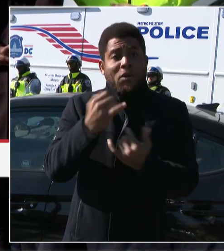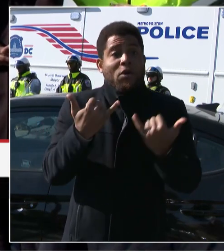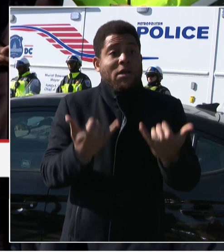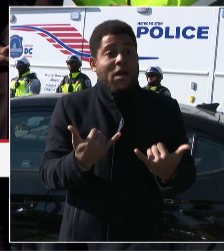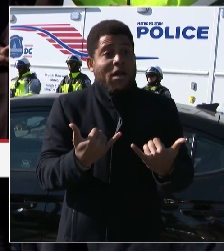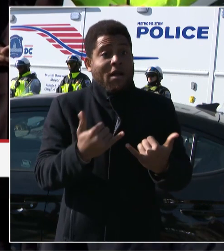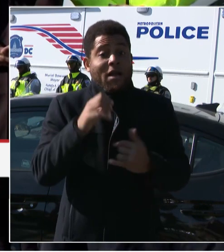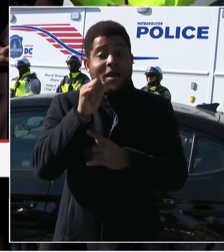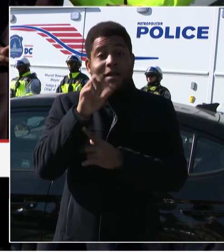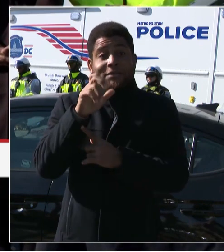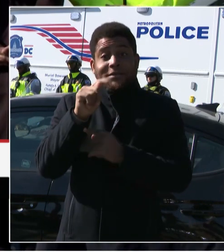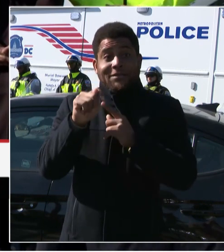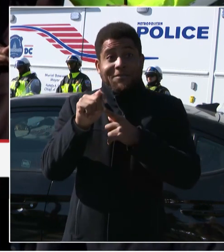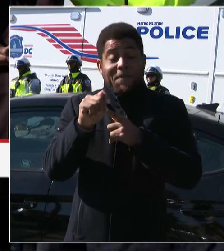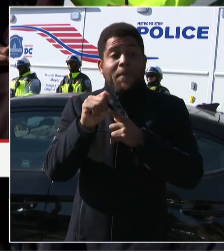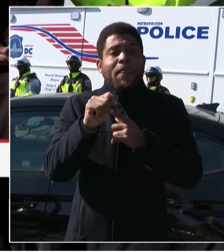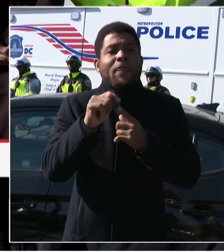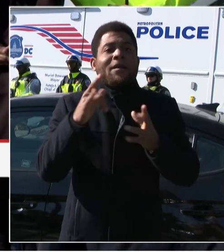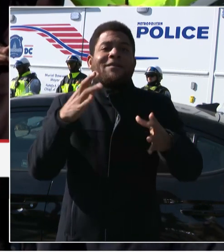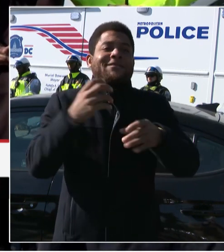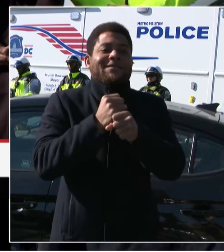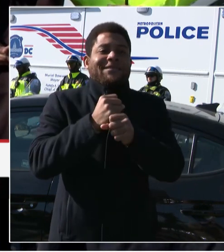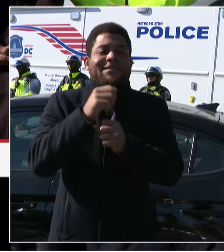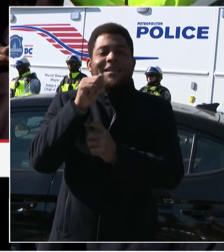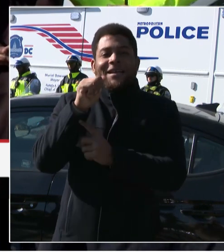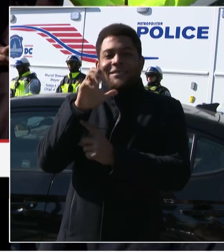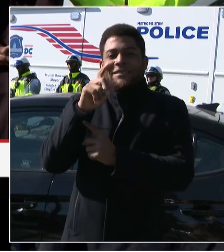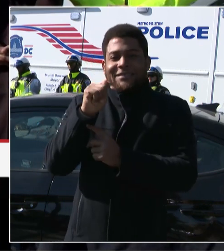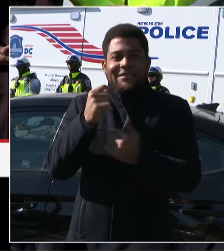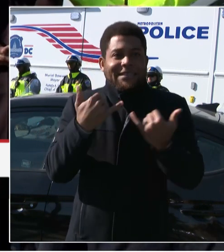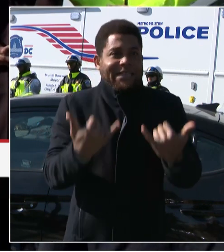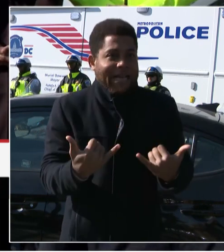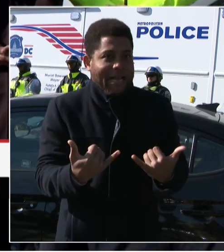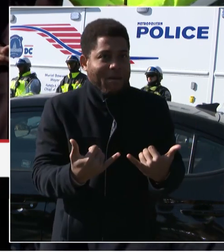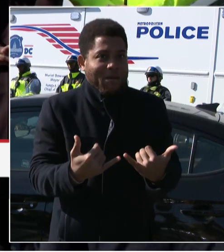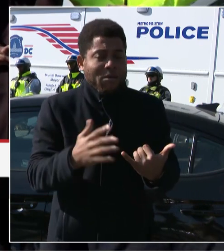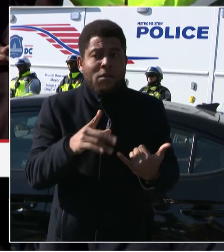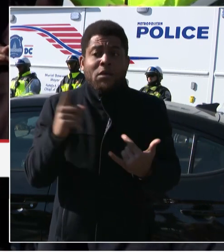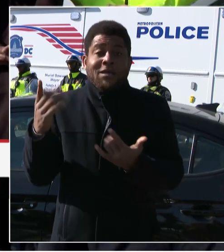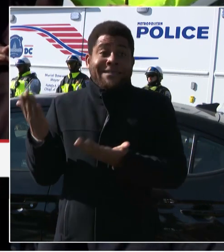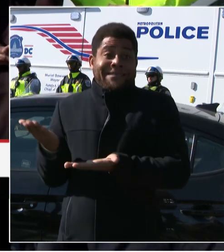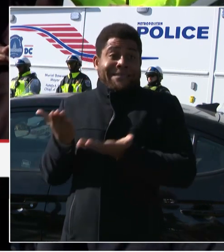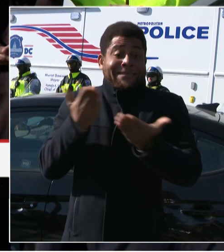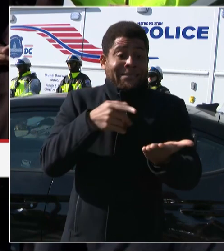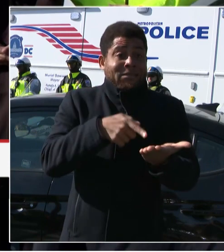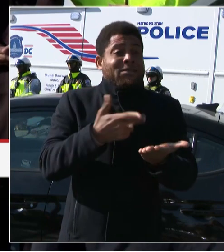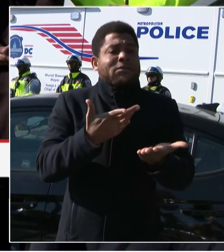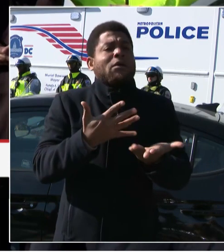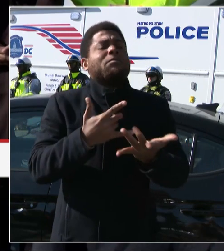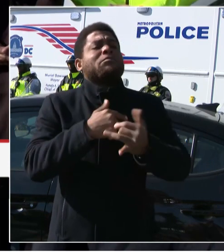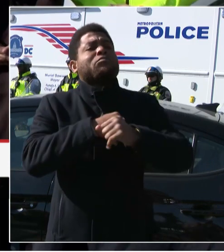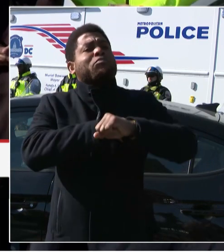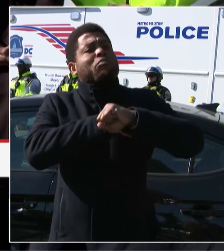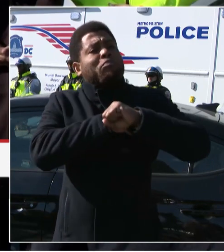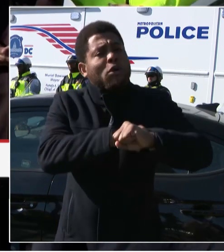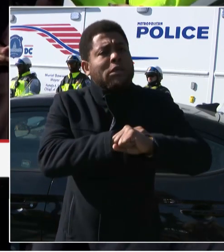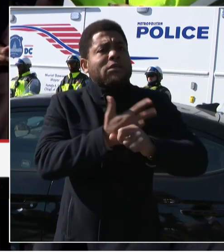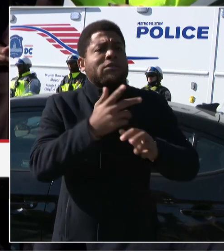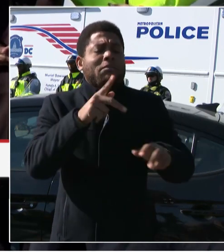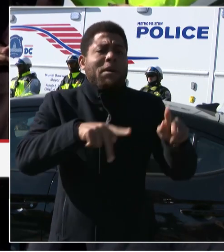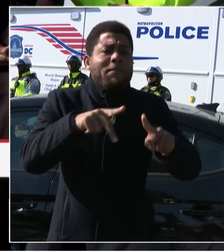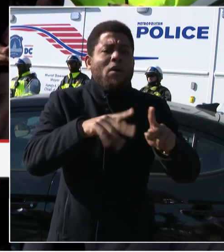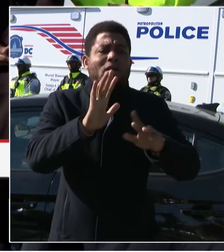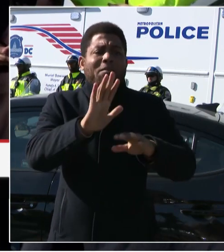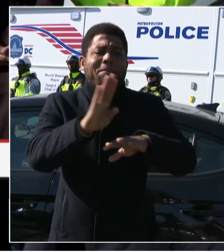down and to protect citizens and businesses as we, the CBOs, the schools, the